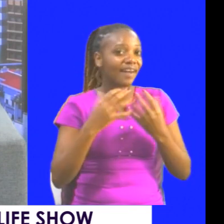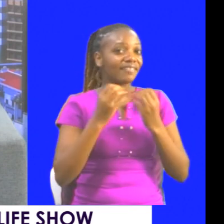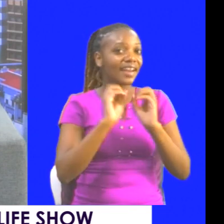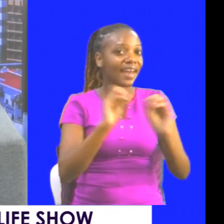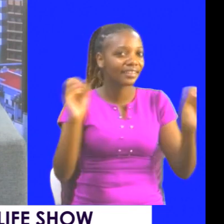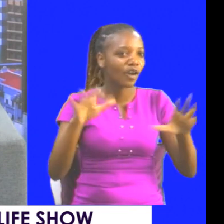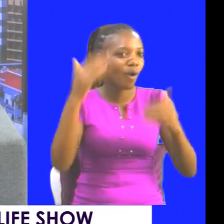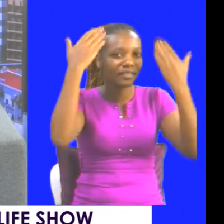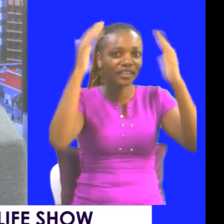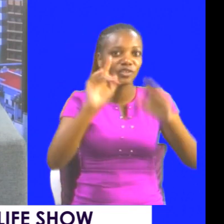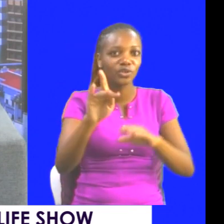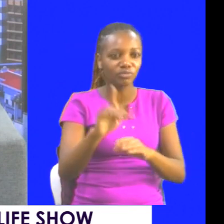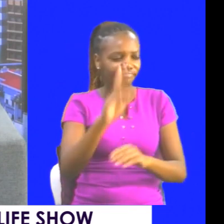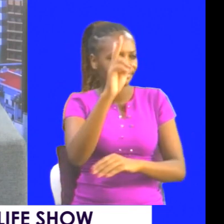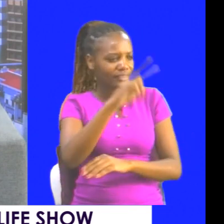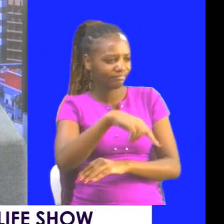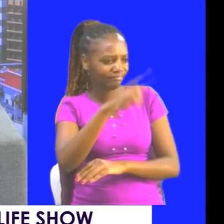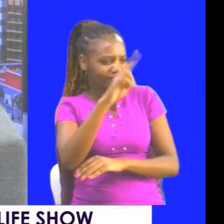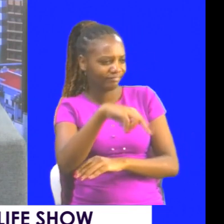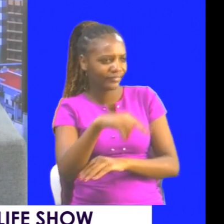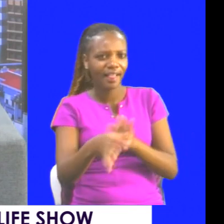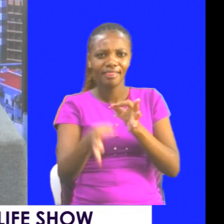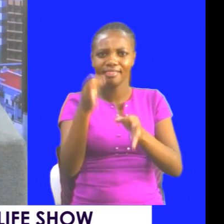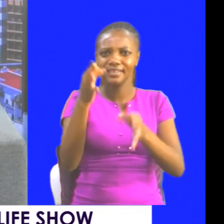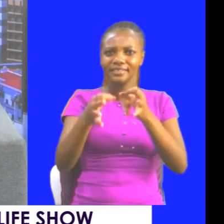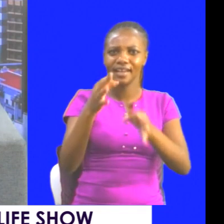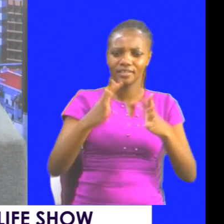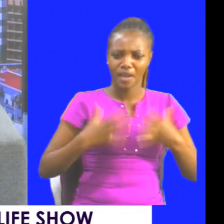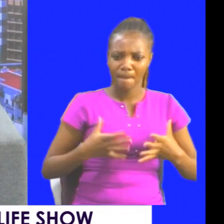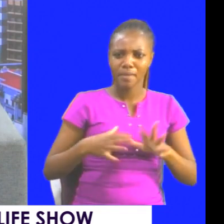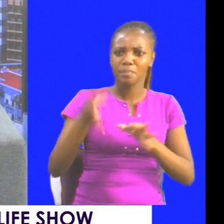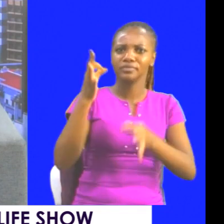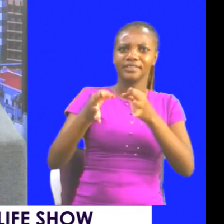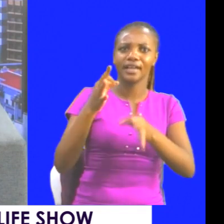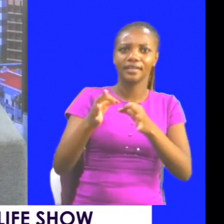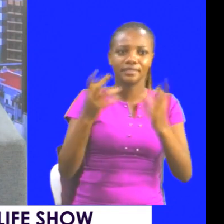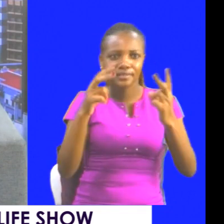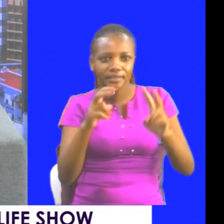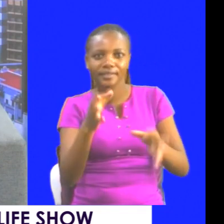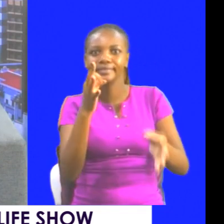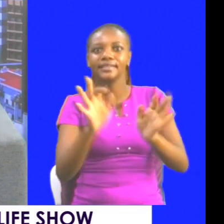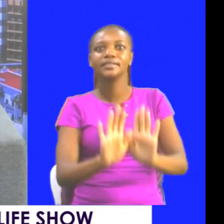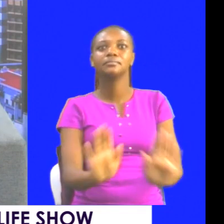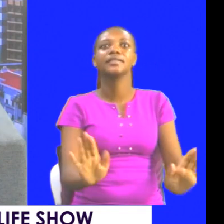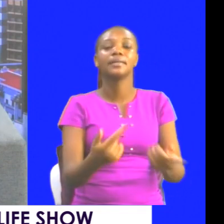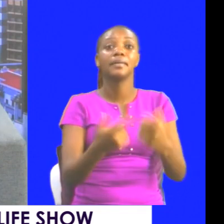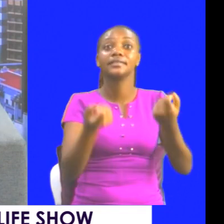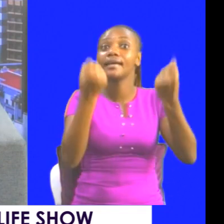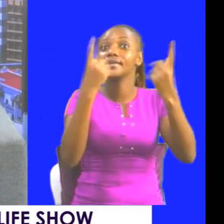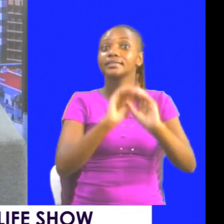they would take you on face value. Humanity judges the book by its cover. Many times they get it